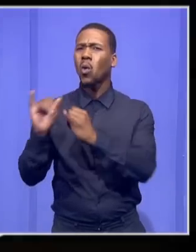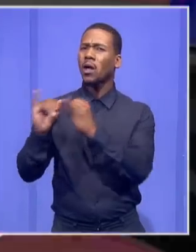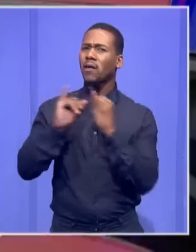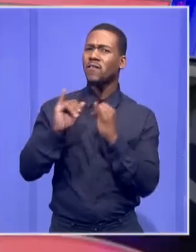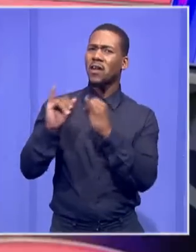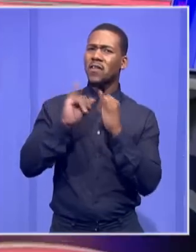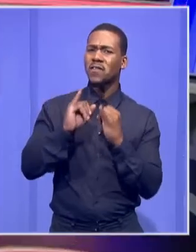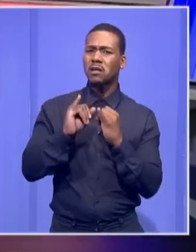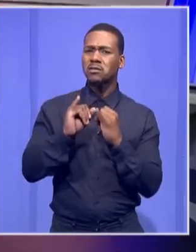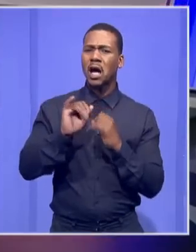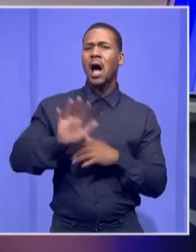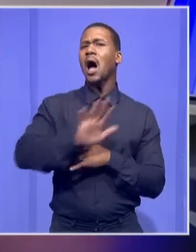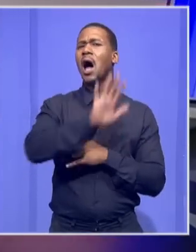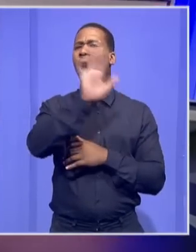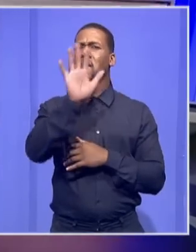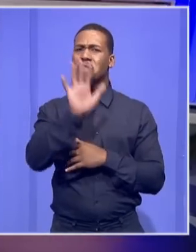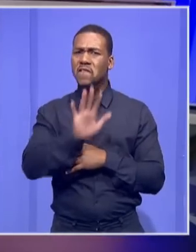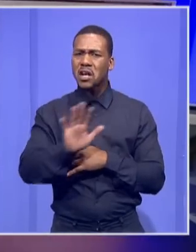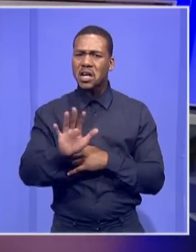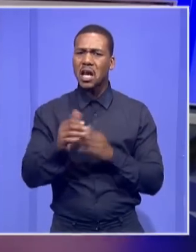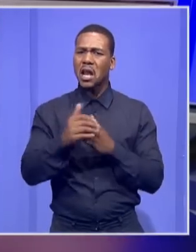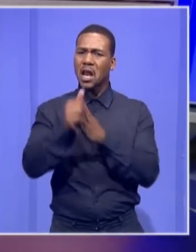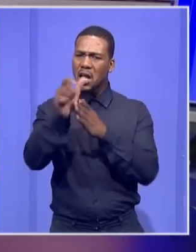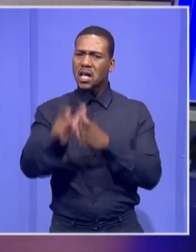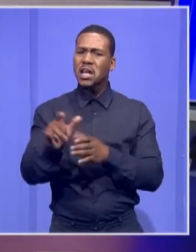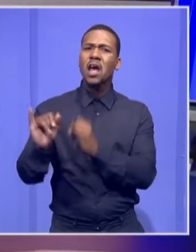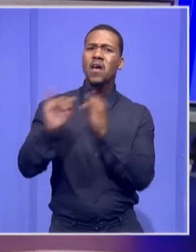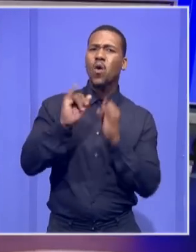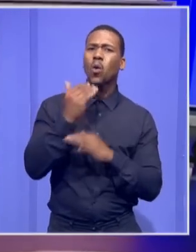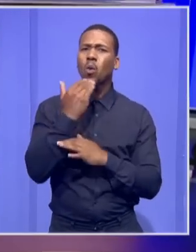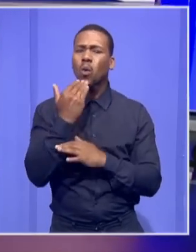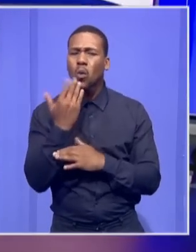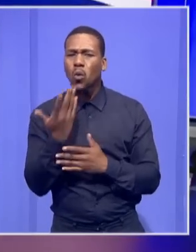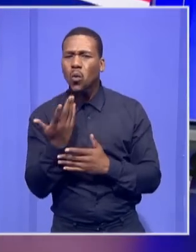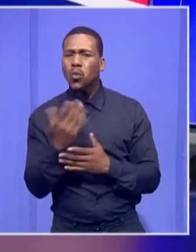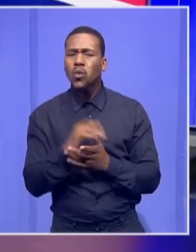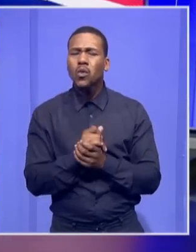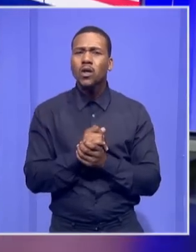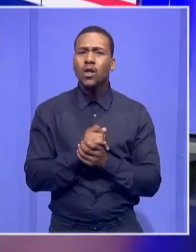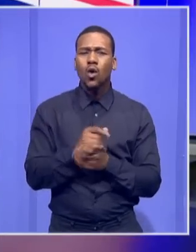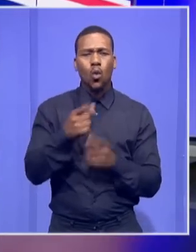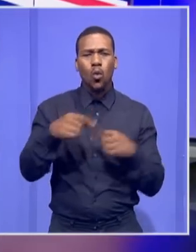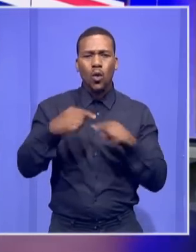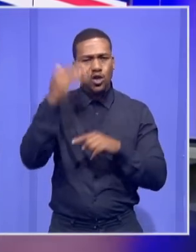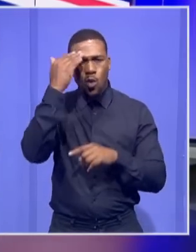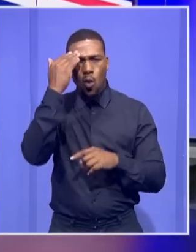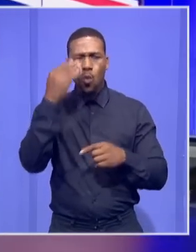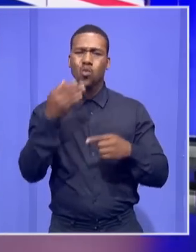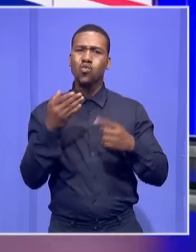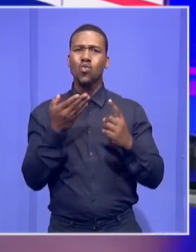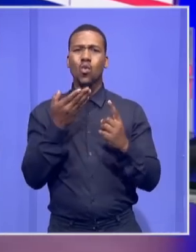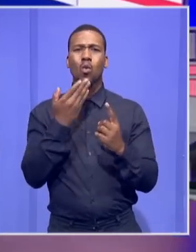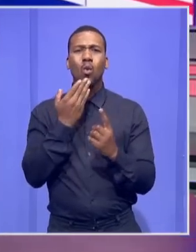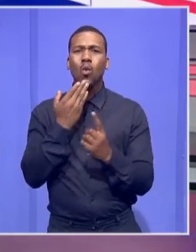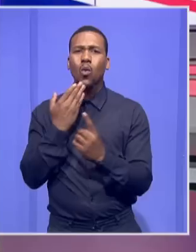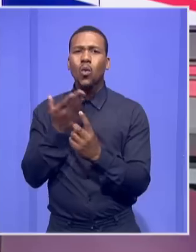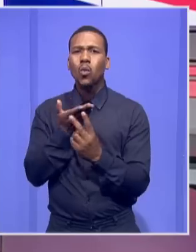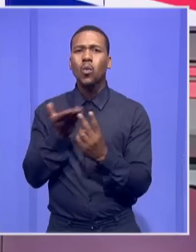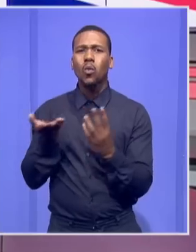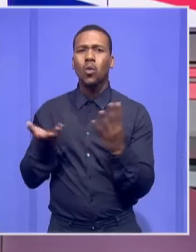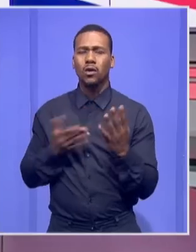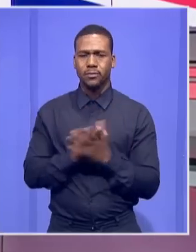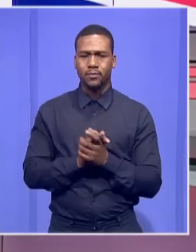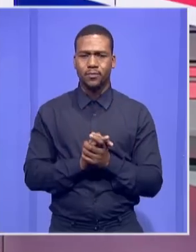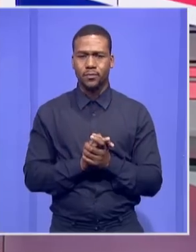African leaders. Who is going to be in attendance? What do we know about the presence of the continent in this? Well, we know that the leader